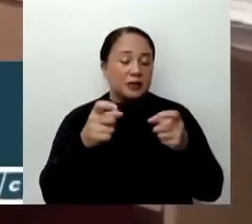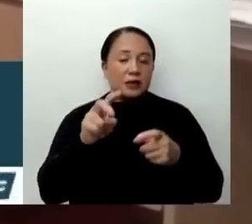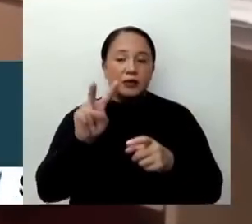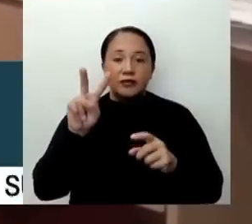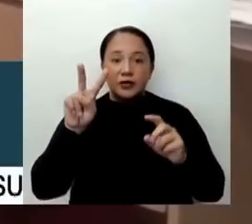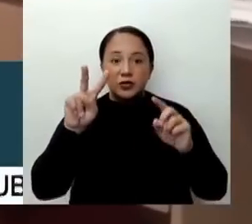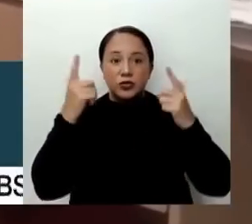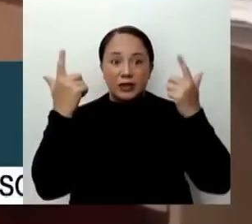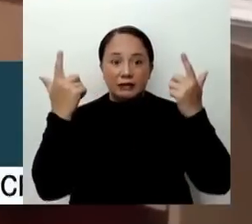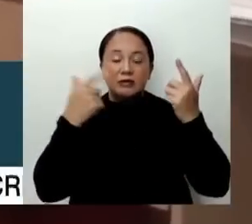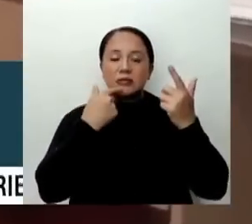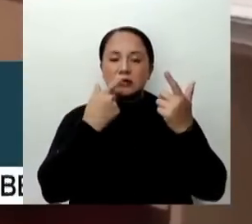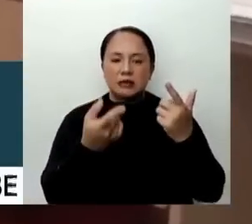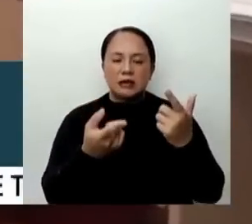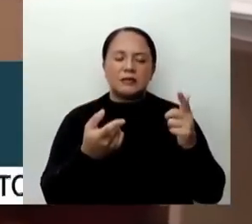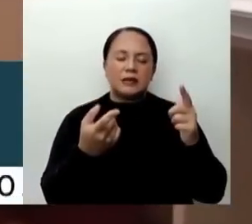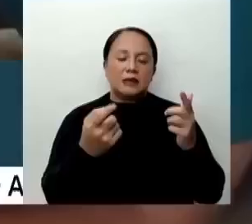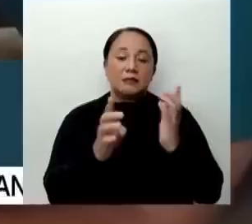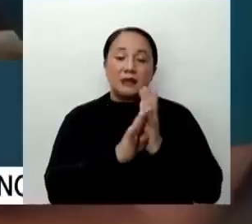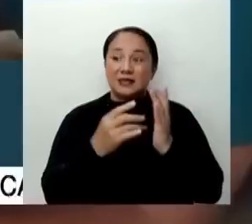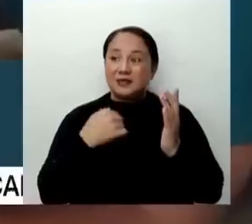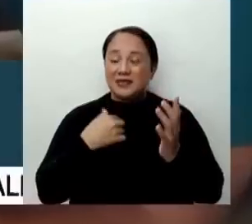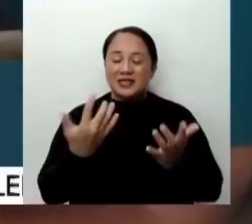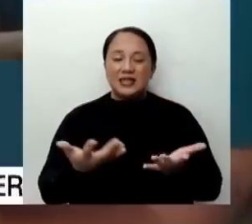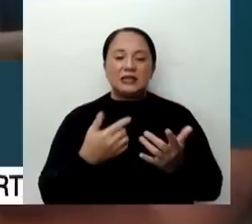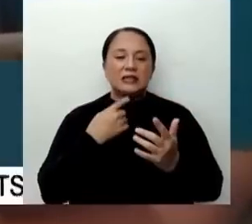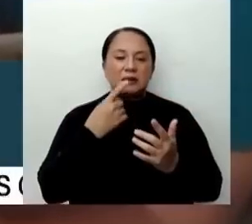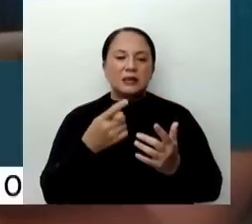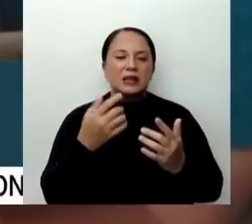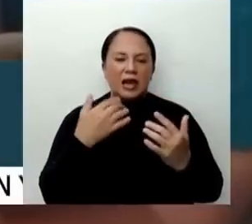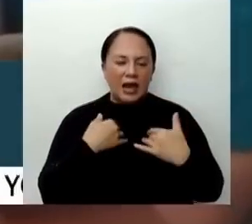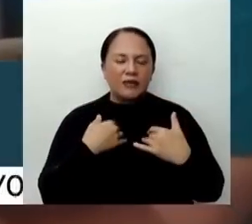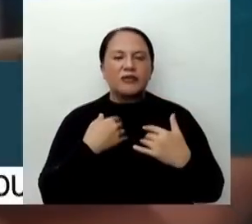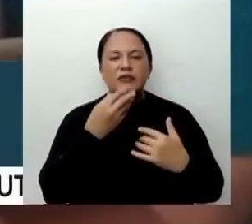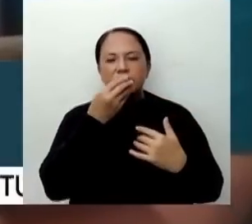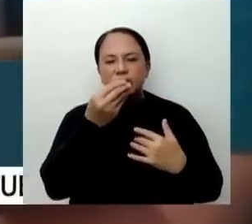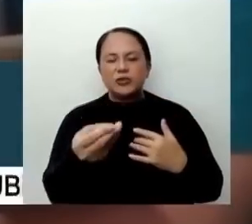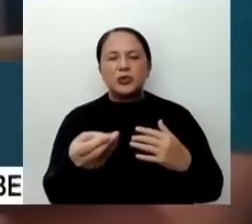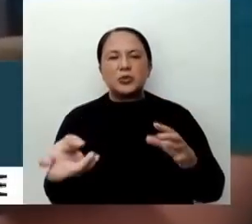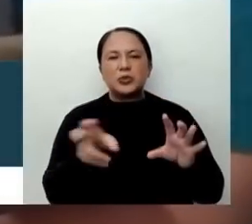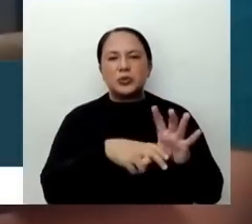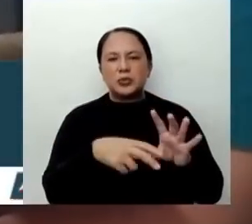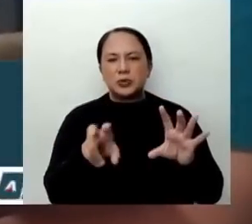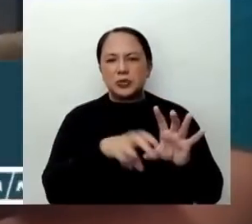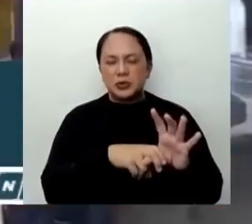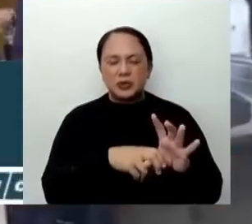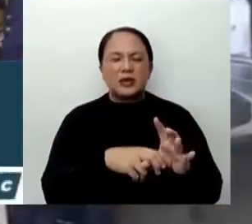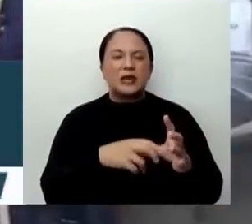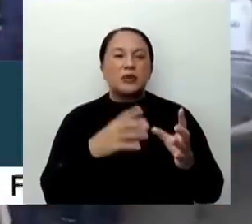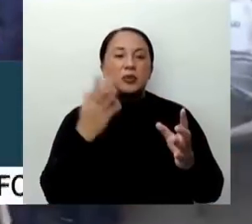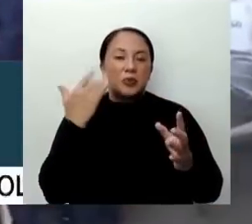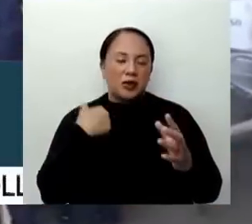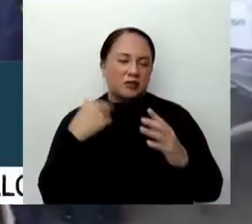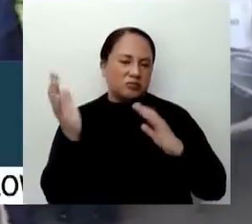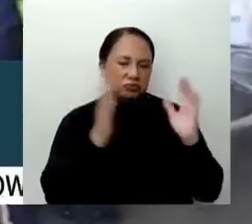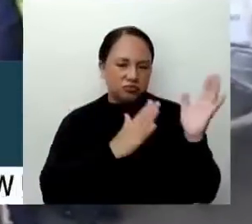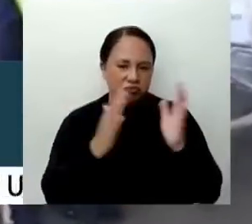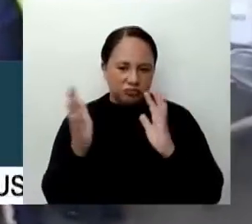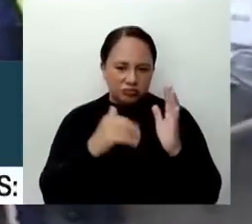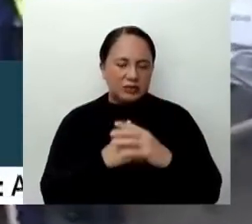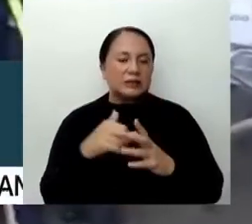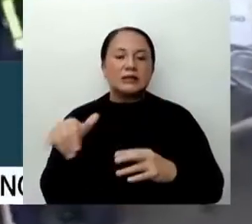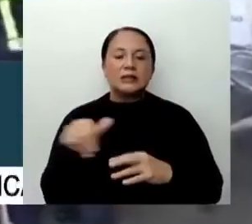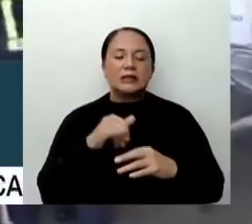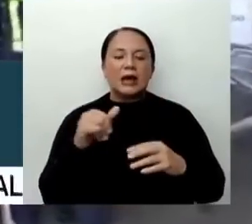this bus terminal where I am right now, admits that there are fewer passengers than normal due to the typhoon. They also